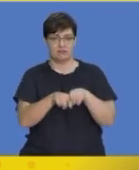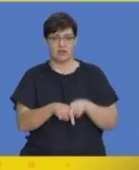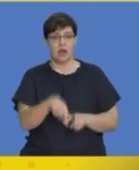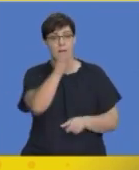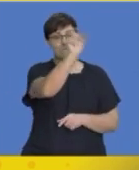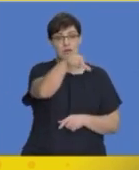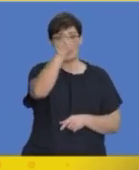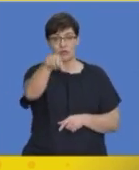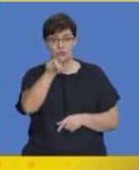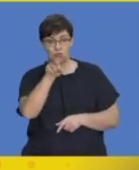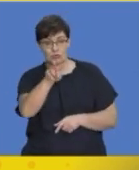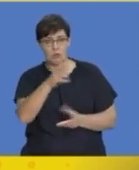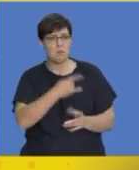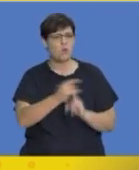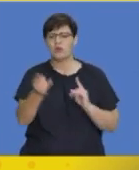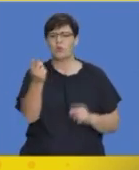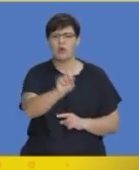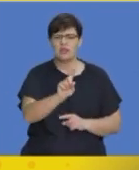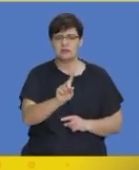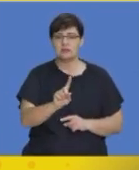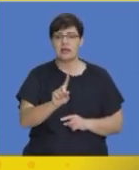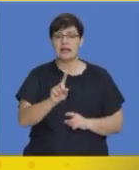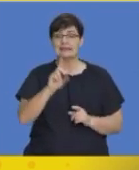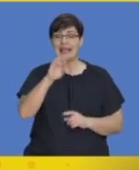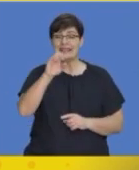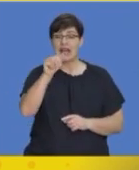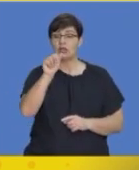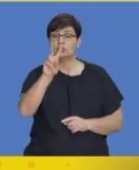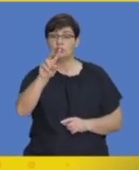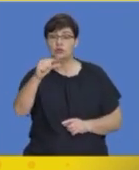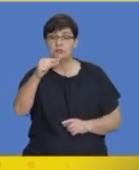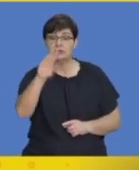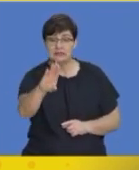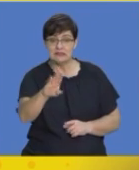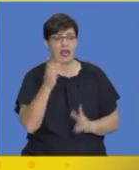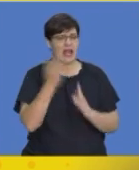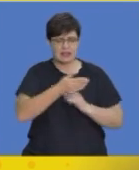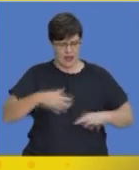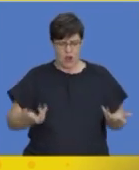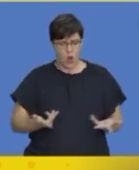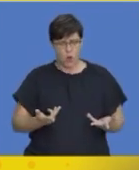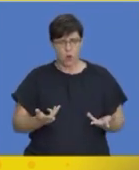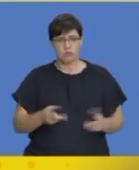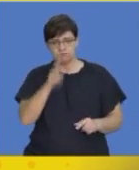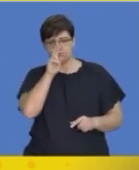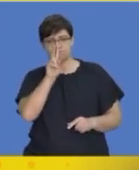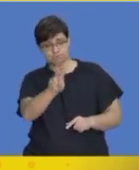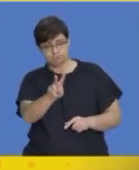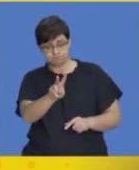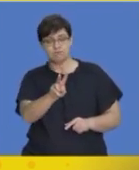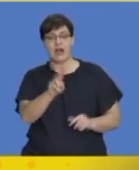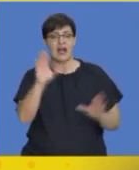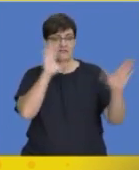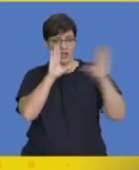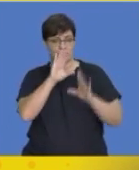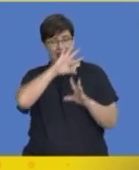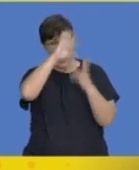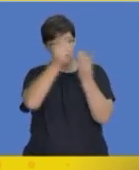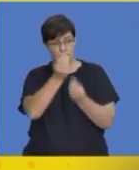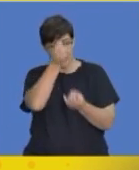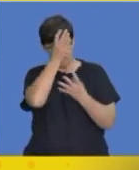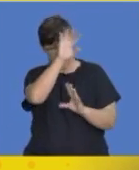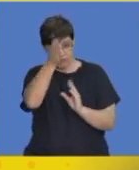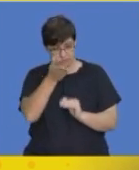2 lucky Matrix stand a chance to win 2 gigs of data. All you need to do to enter is head on over to our Facebook page, and all